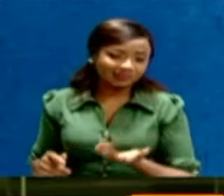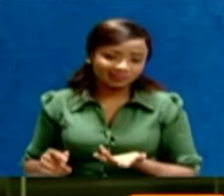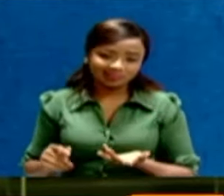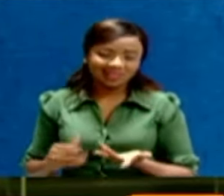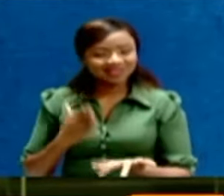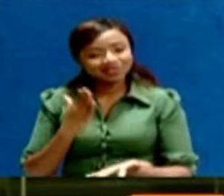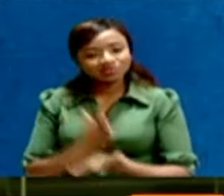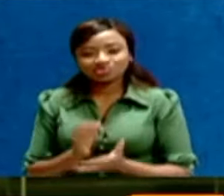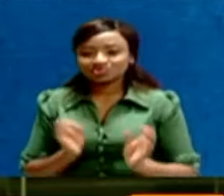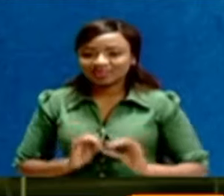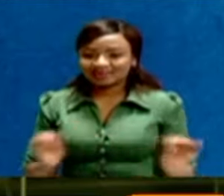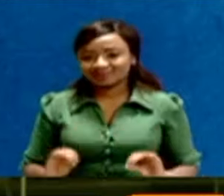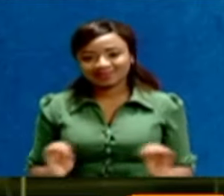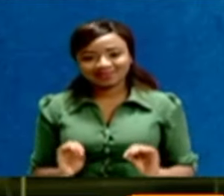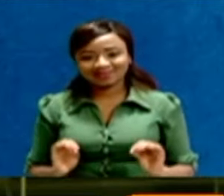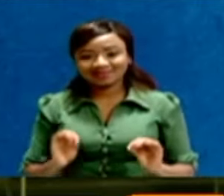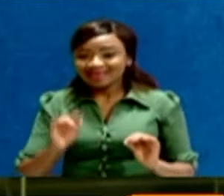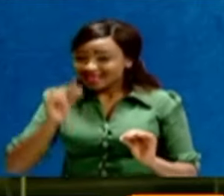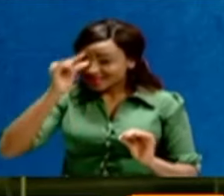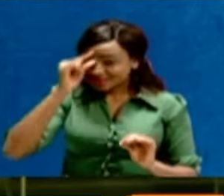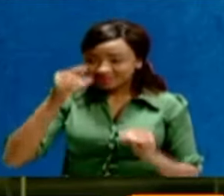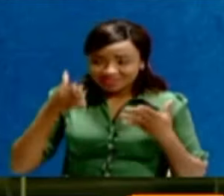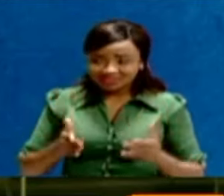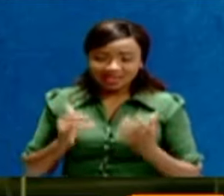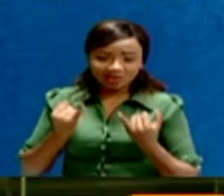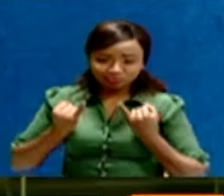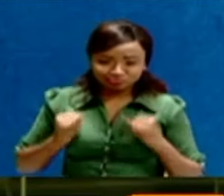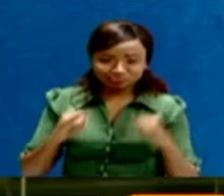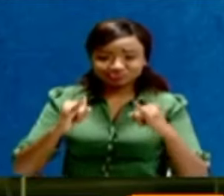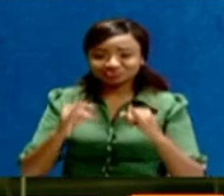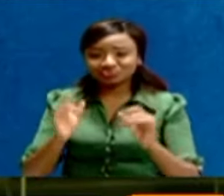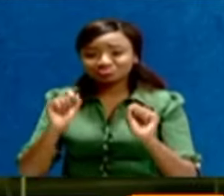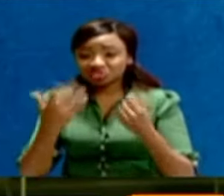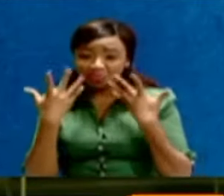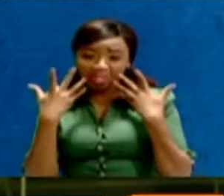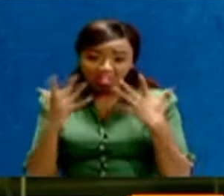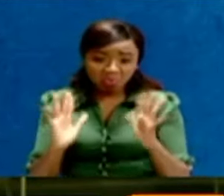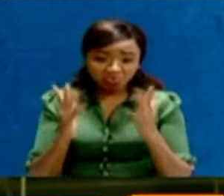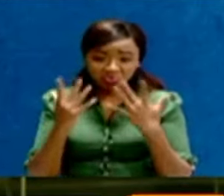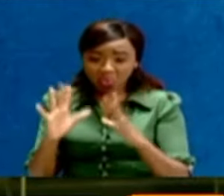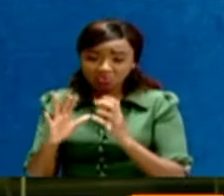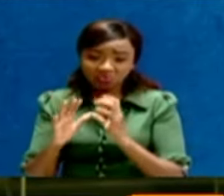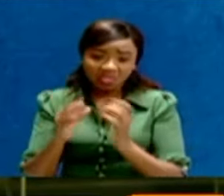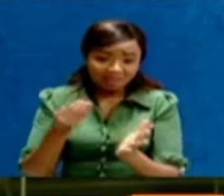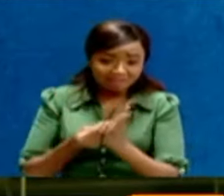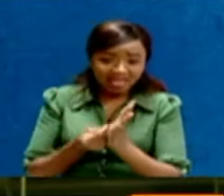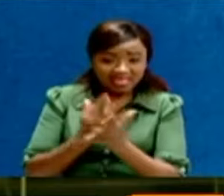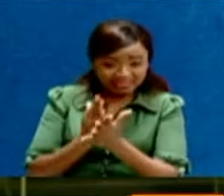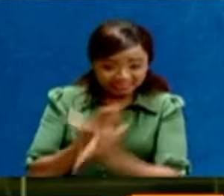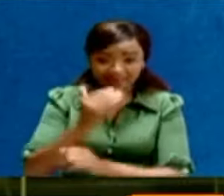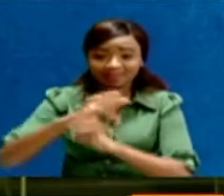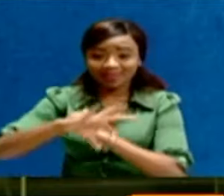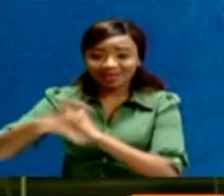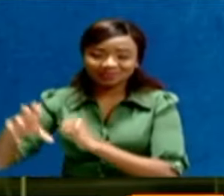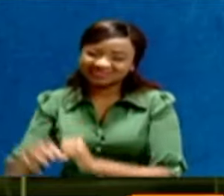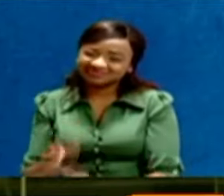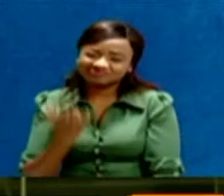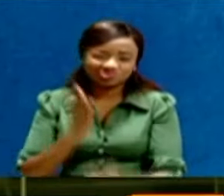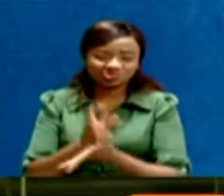that what the government is pushing in Senate, they will be losing counties. That is not true. And Senator